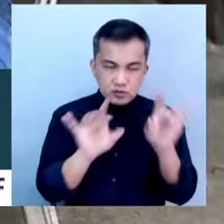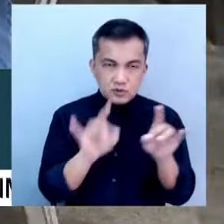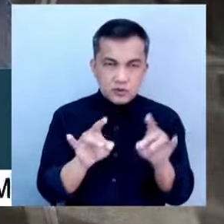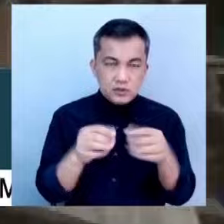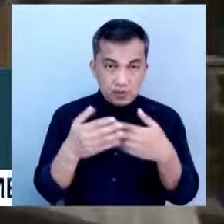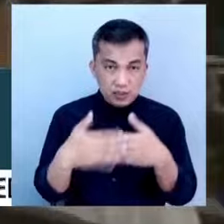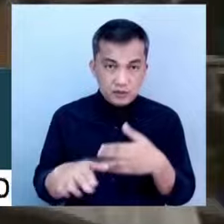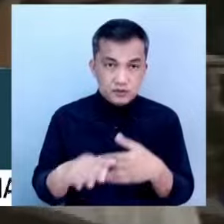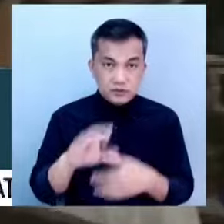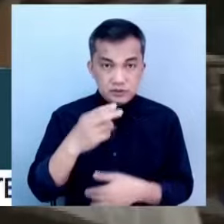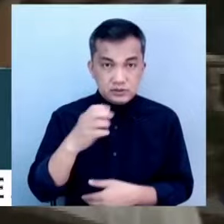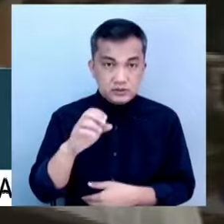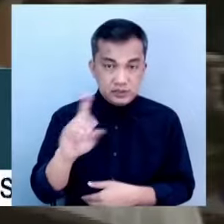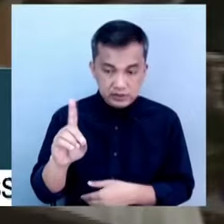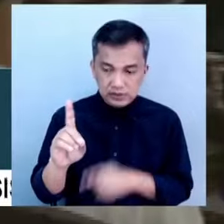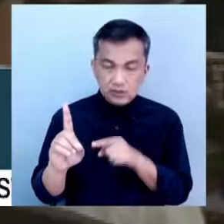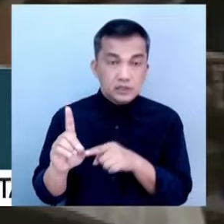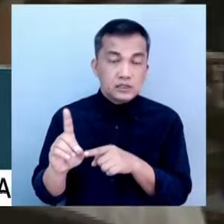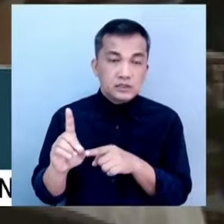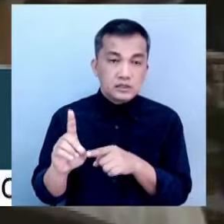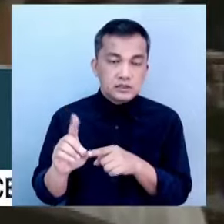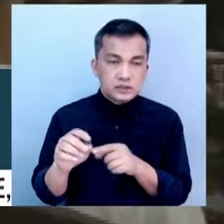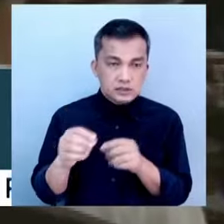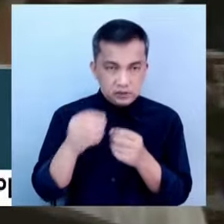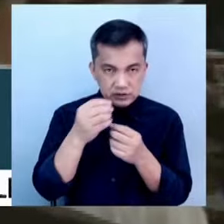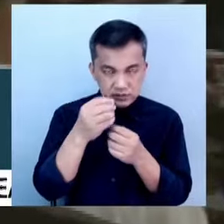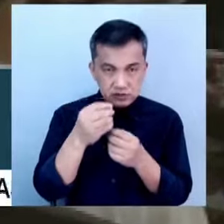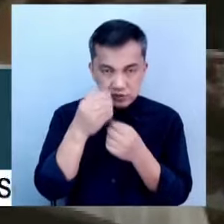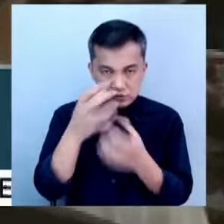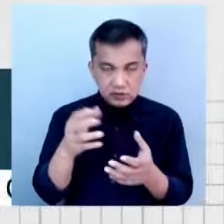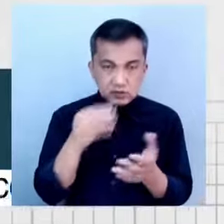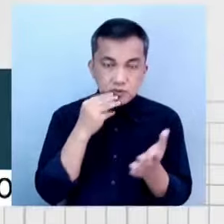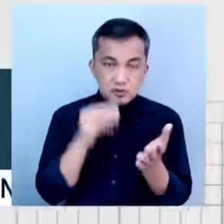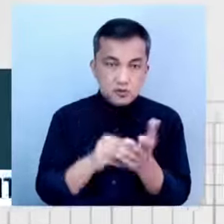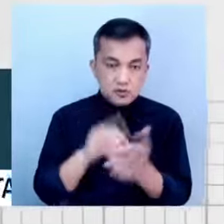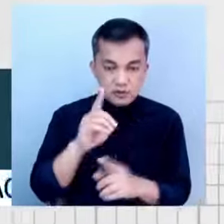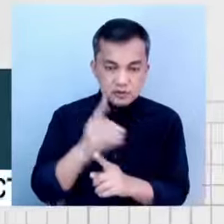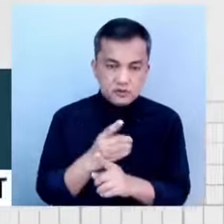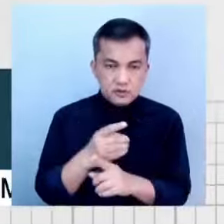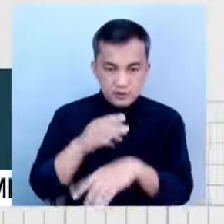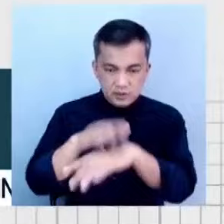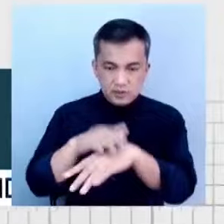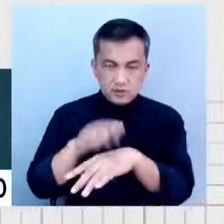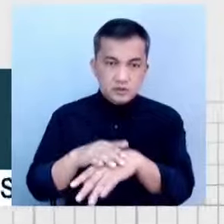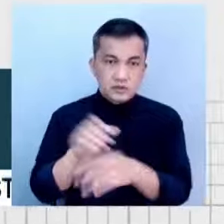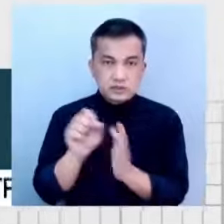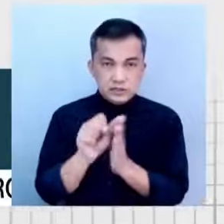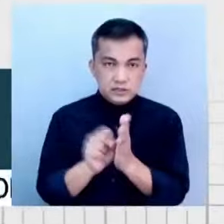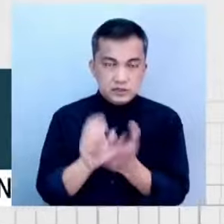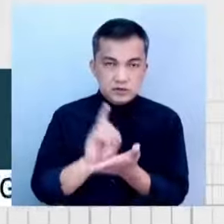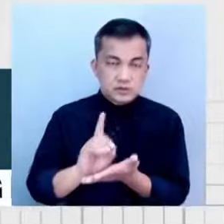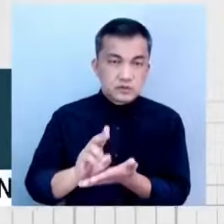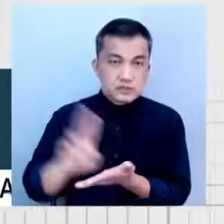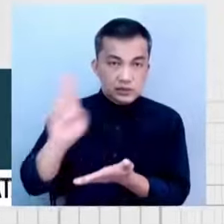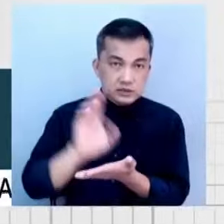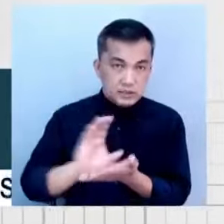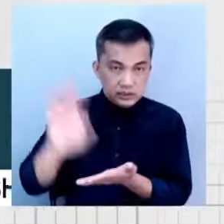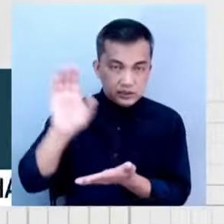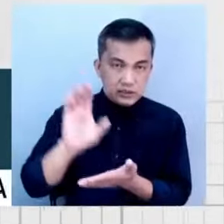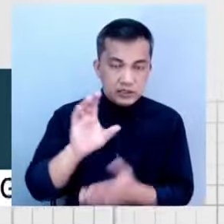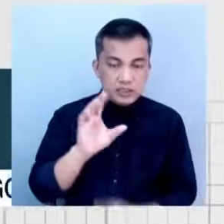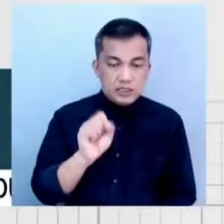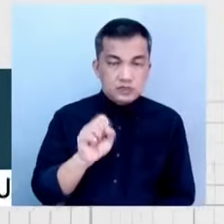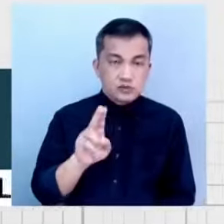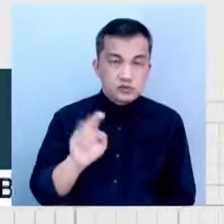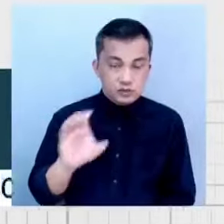Higher Education, or CHED, released a memorandum on December reminding state universities and colleges, or SUCs,